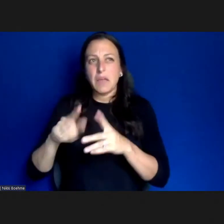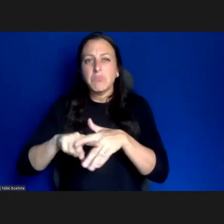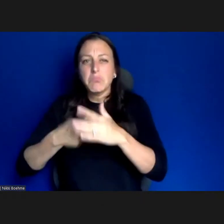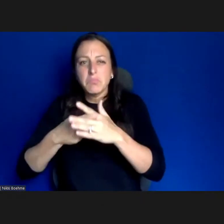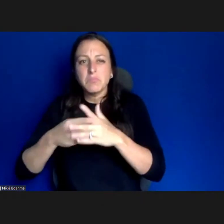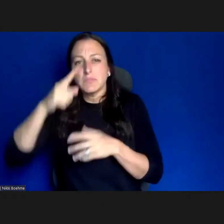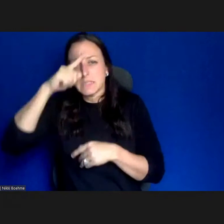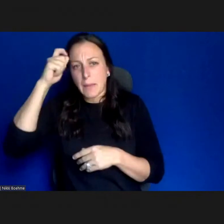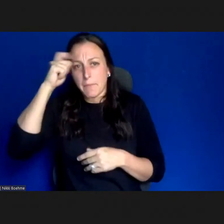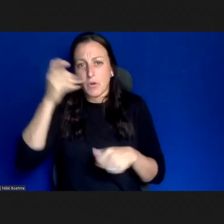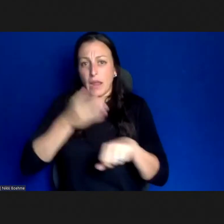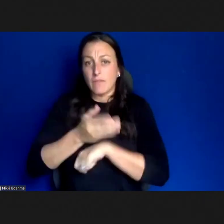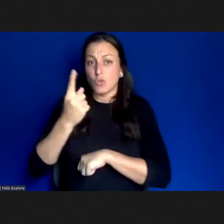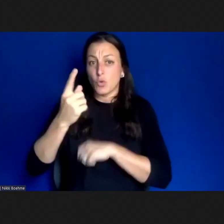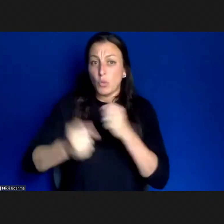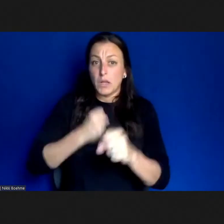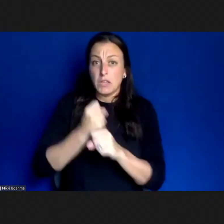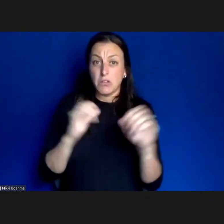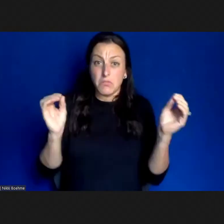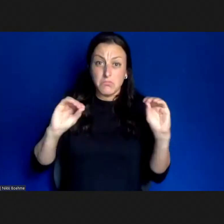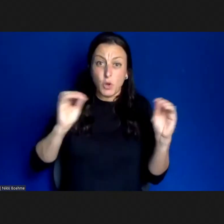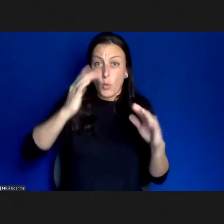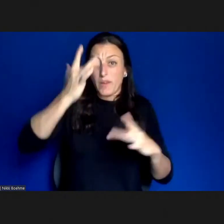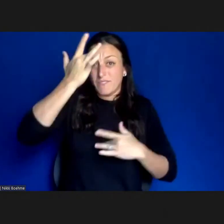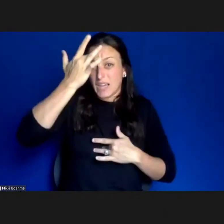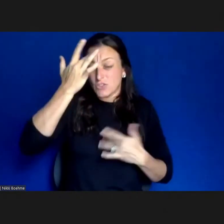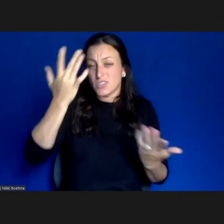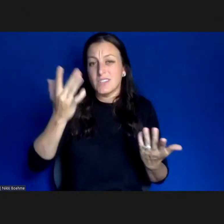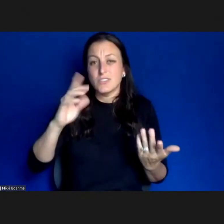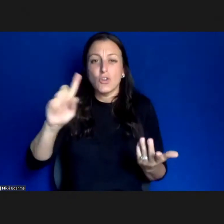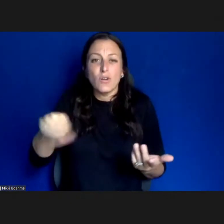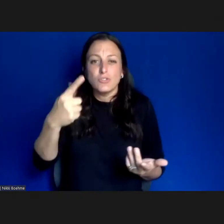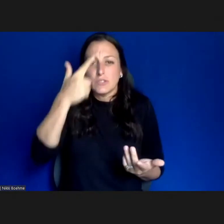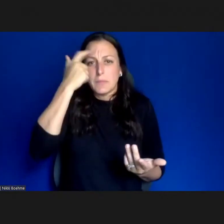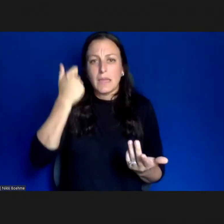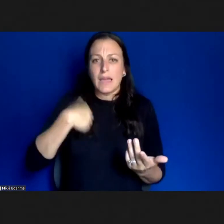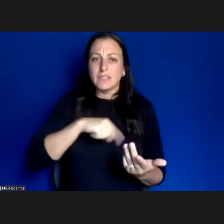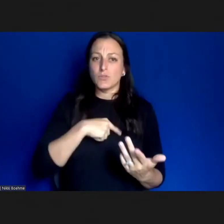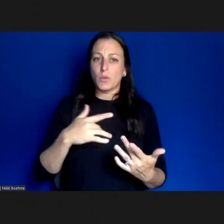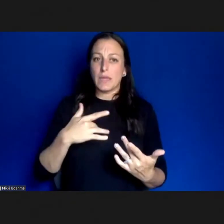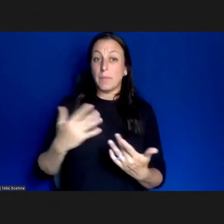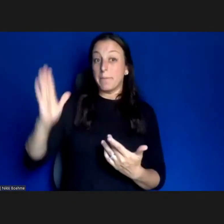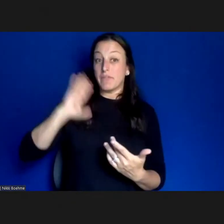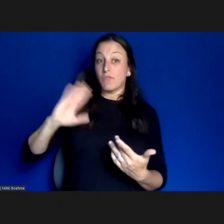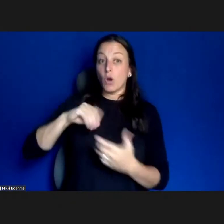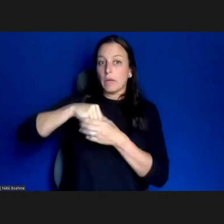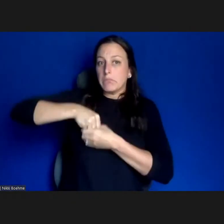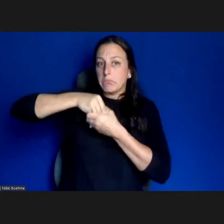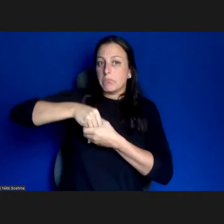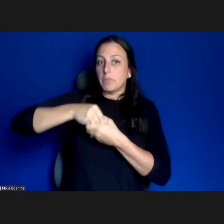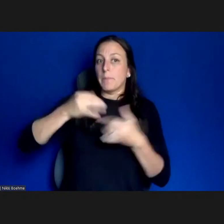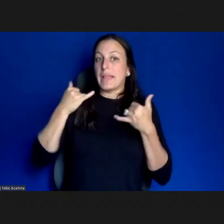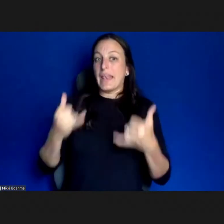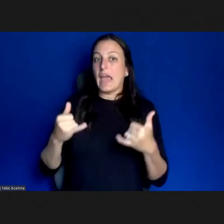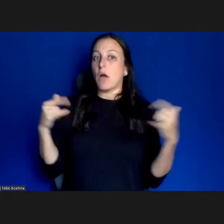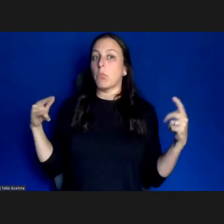year with no infections. And so just the mere fact that we're all getting together, we're spending more time because COVID had